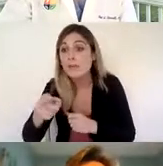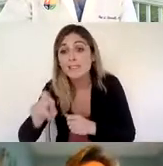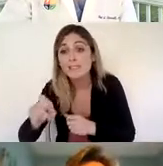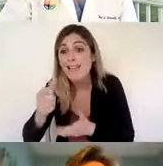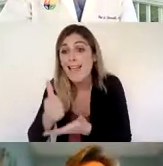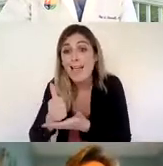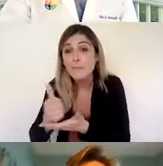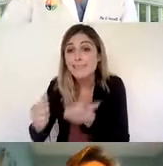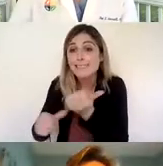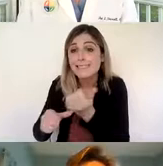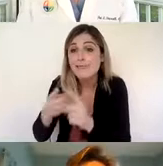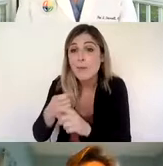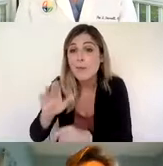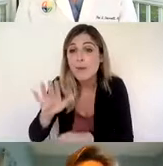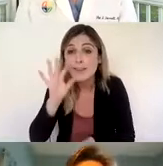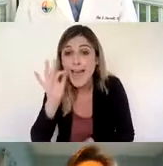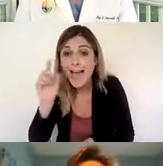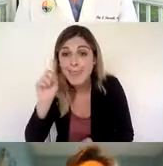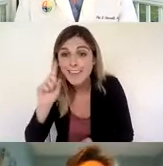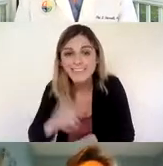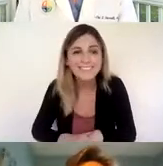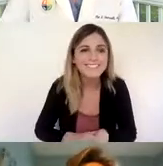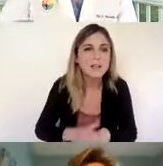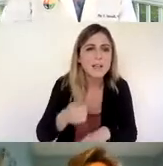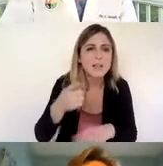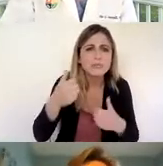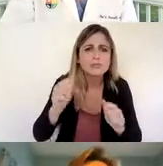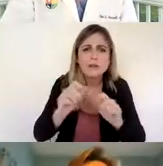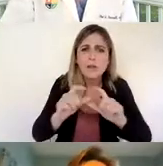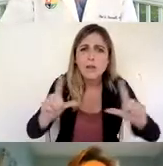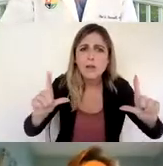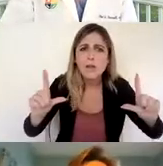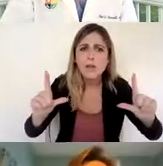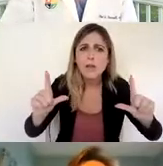to get rid of the Zoom bar on the top?